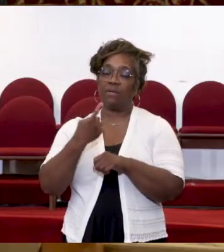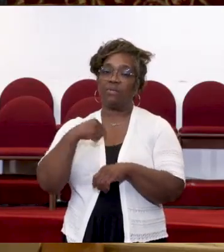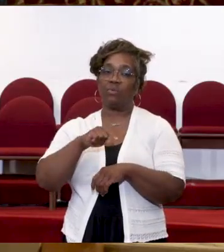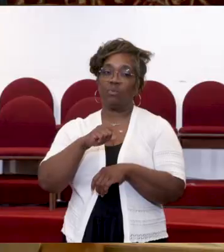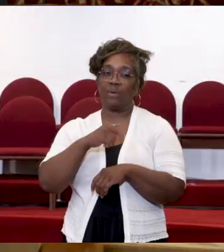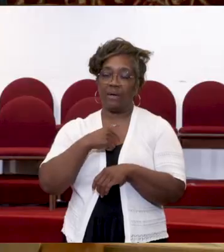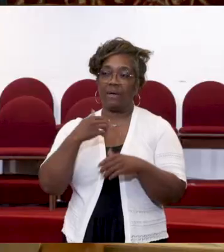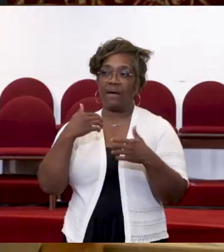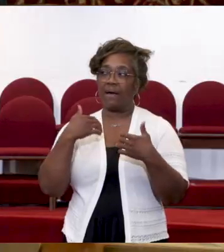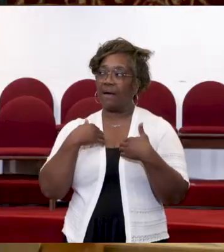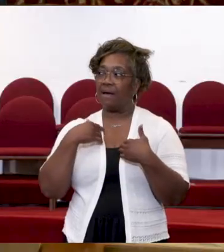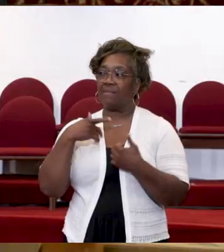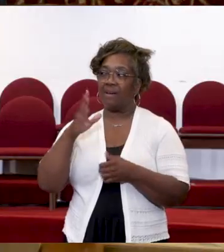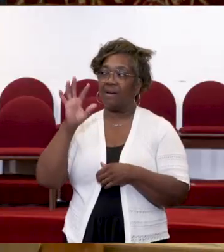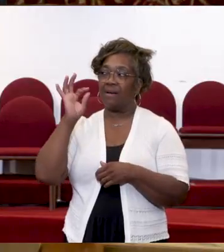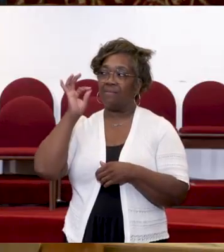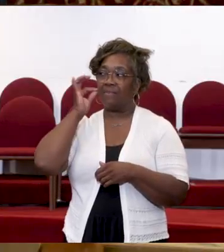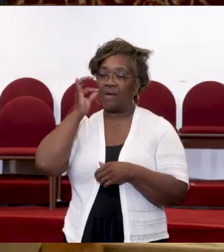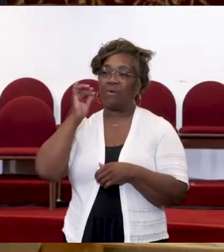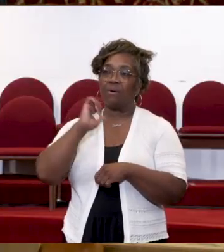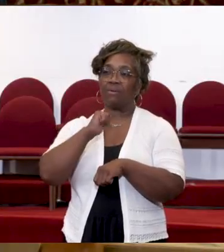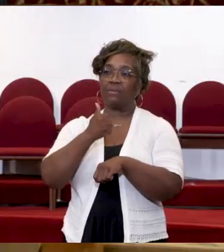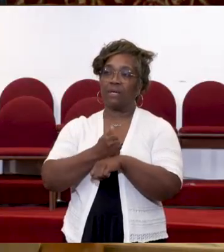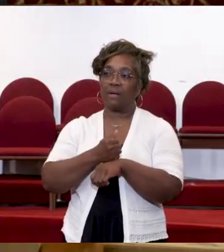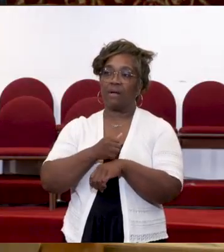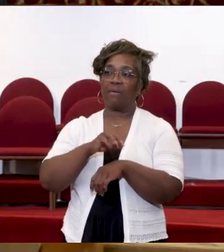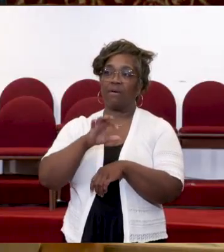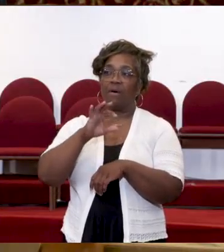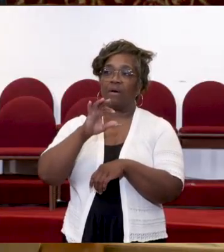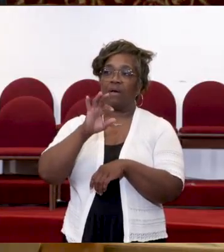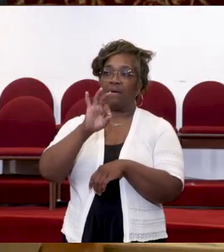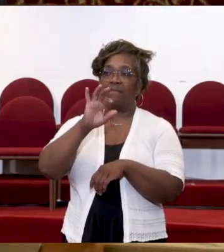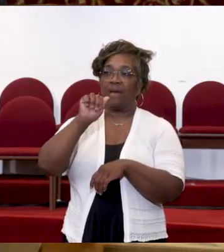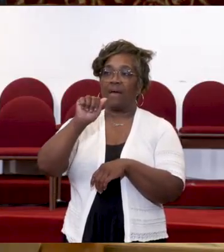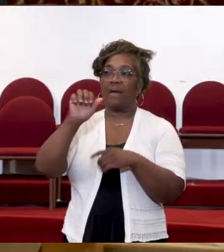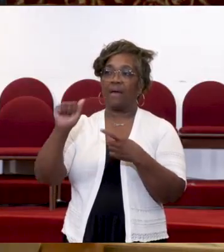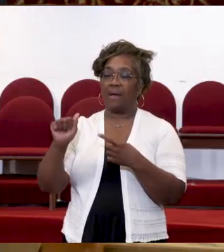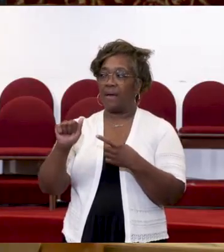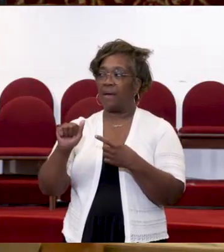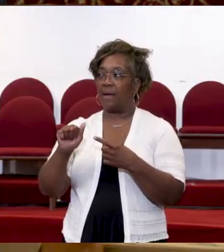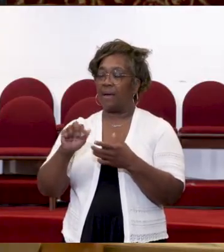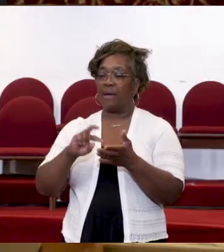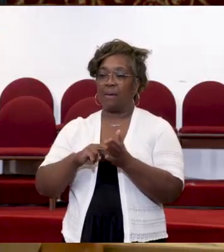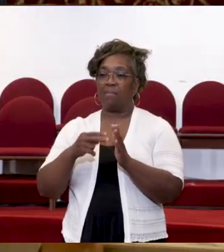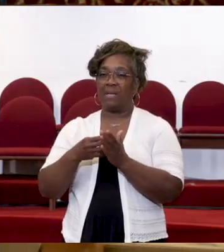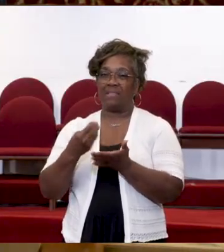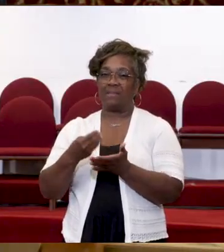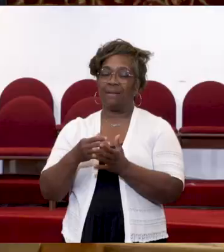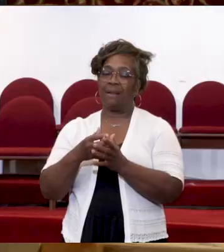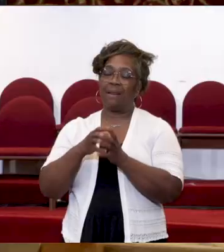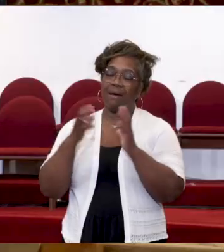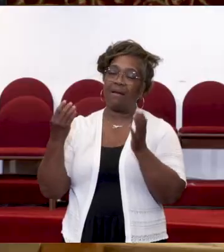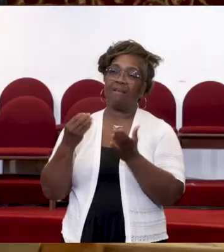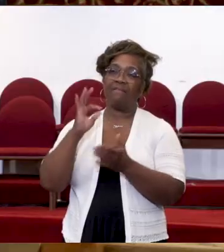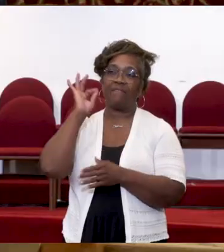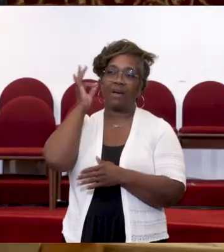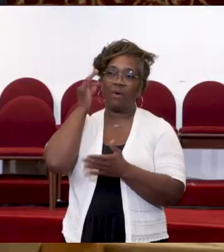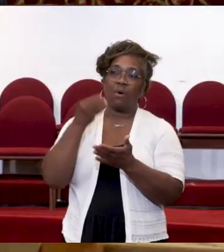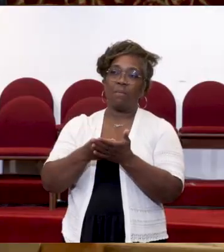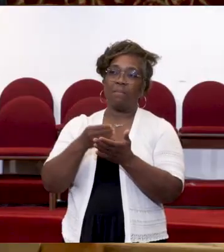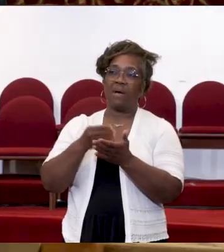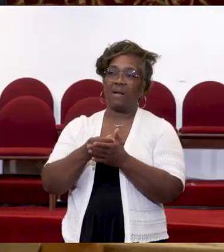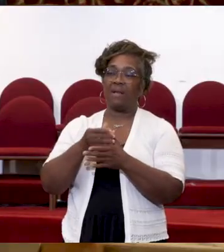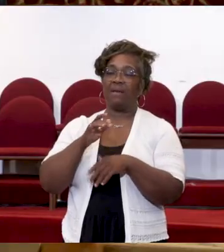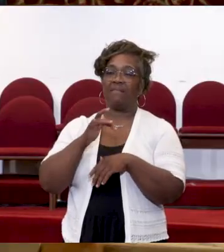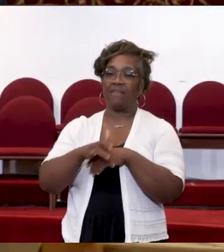federal airport layout plan approved by the FAA, which unlocks tens of millions of dollars in federal money to build that